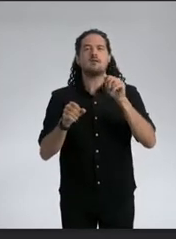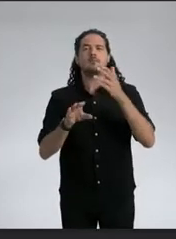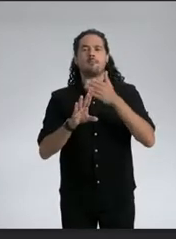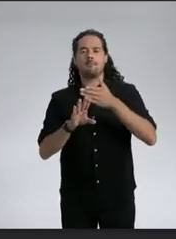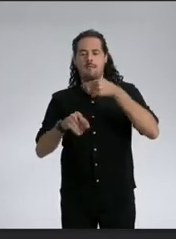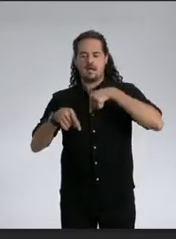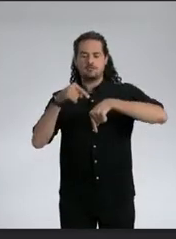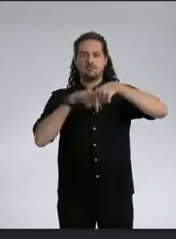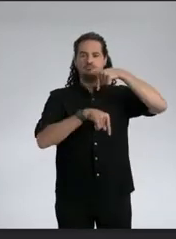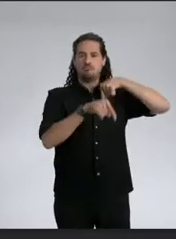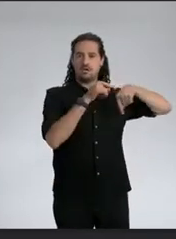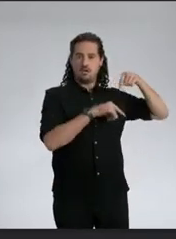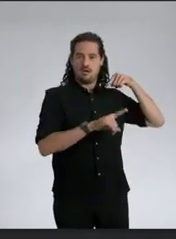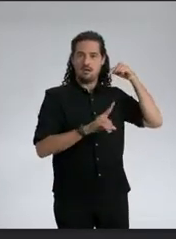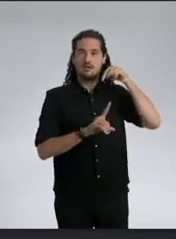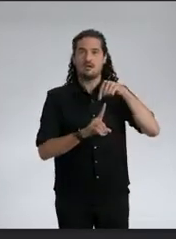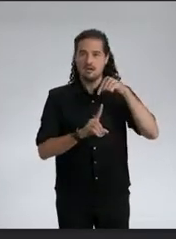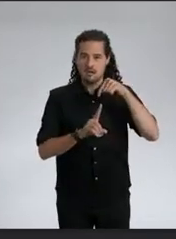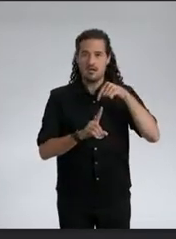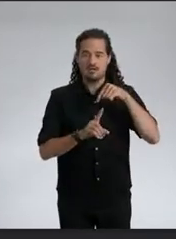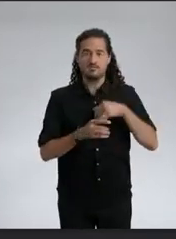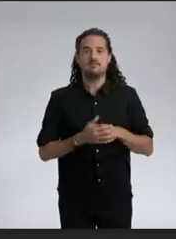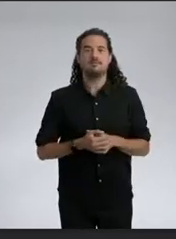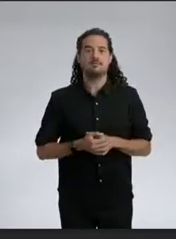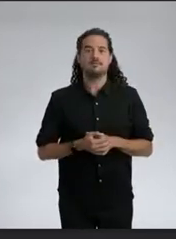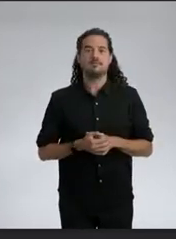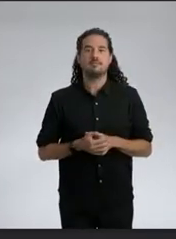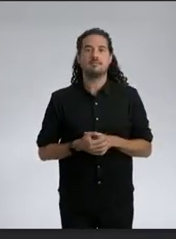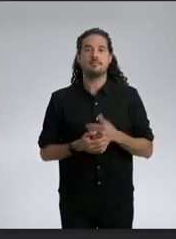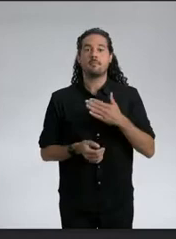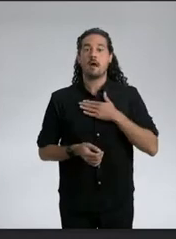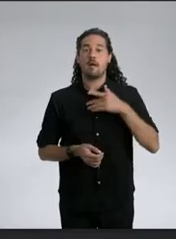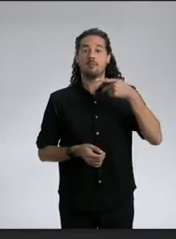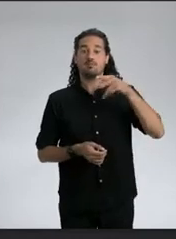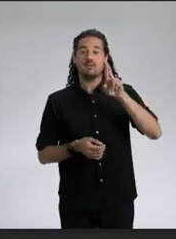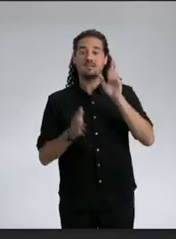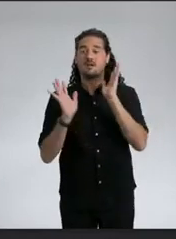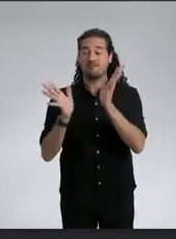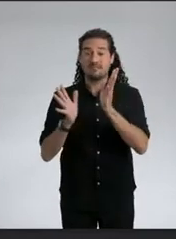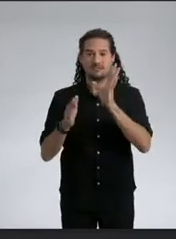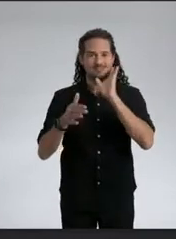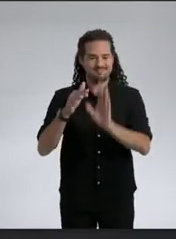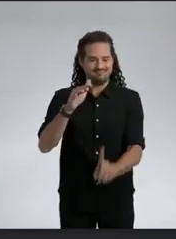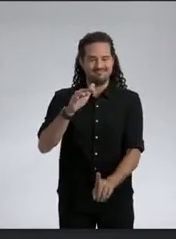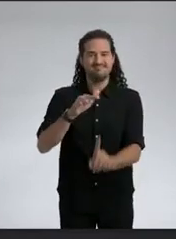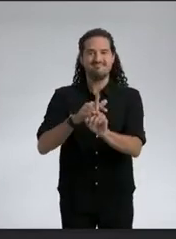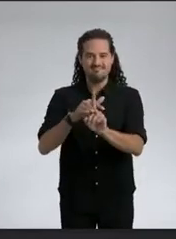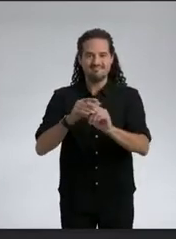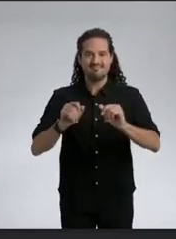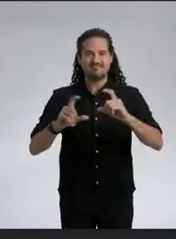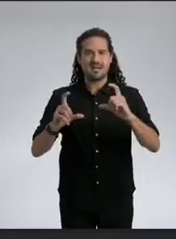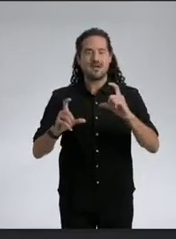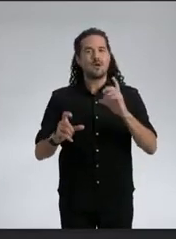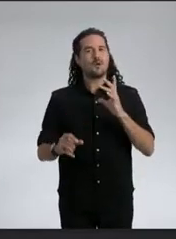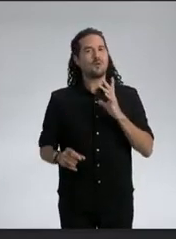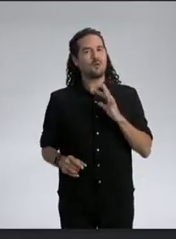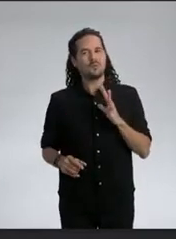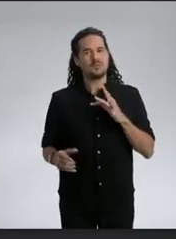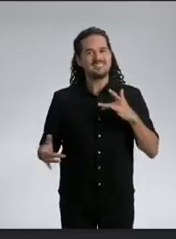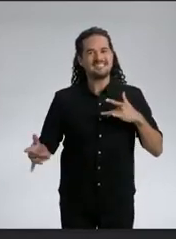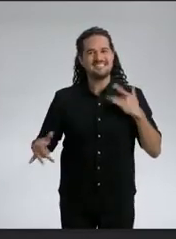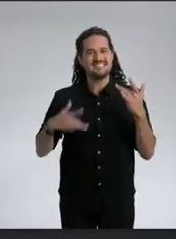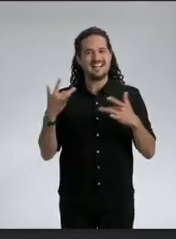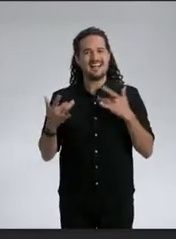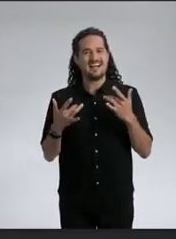assertion, and my pull request conversation displays too. It's incredibly exciting to have what I need to fix